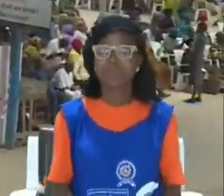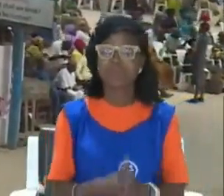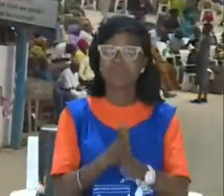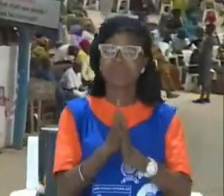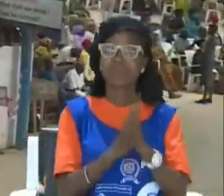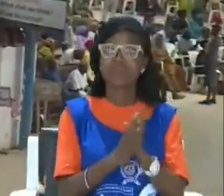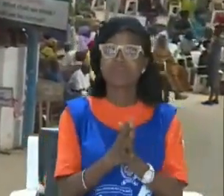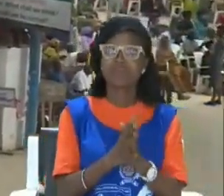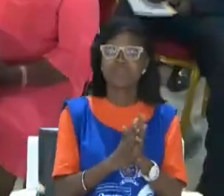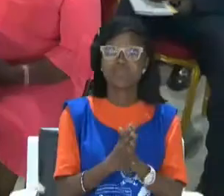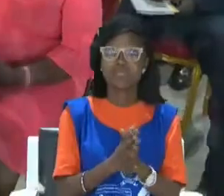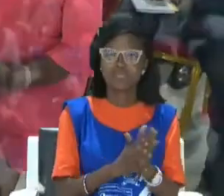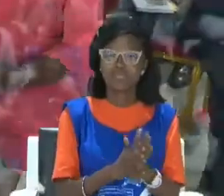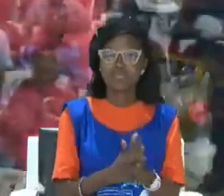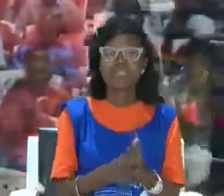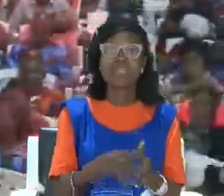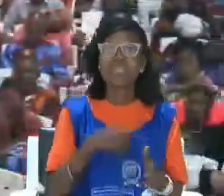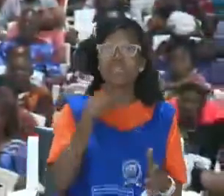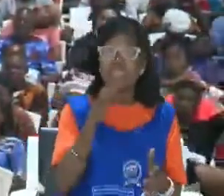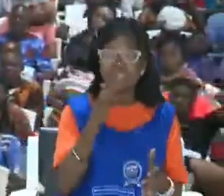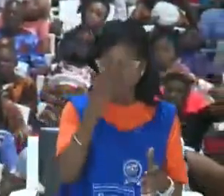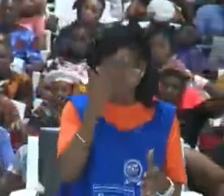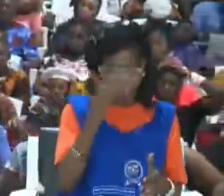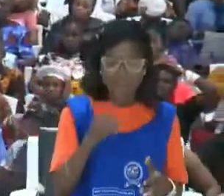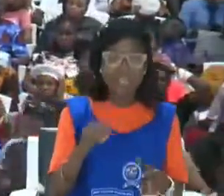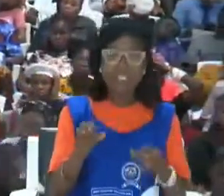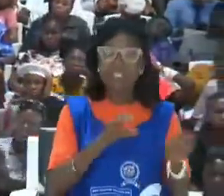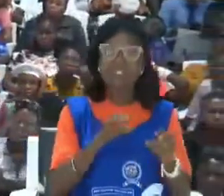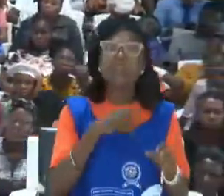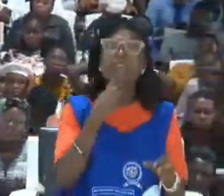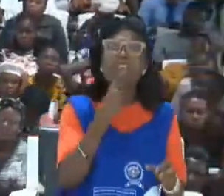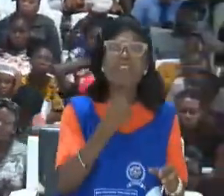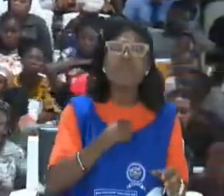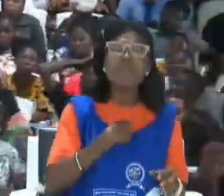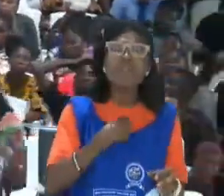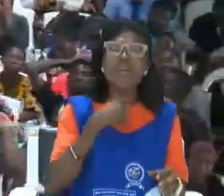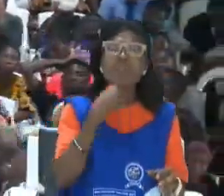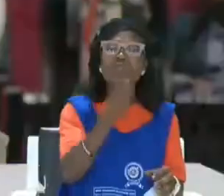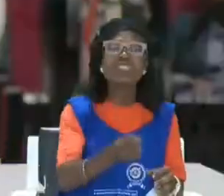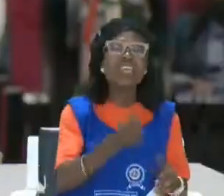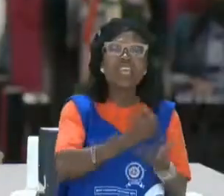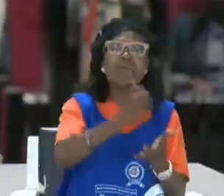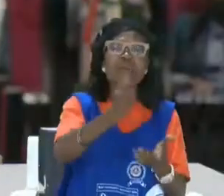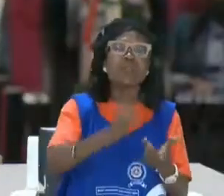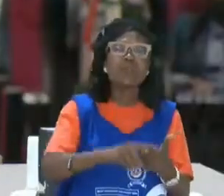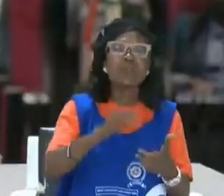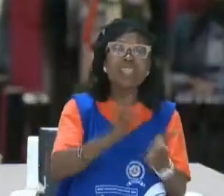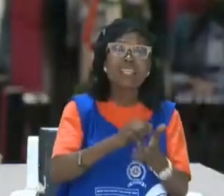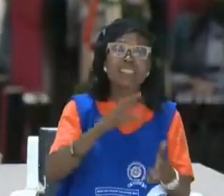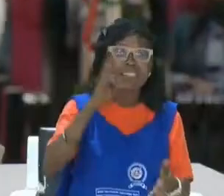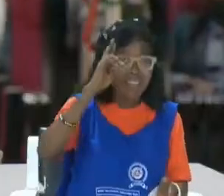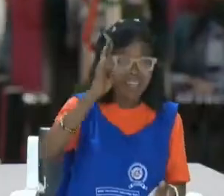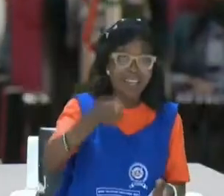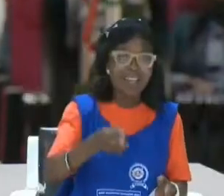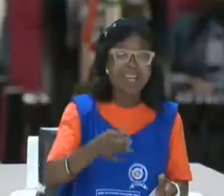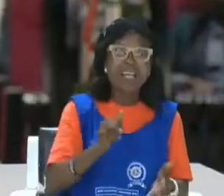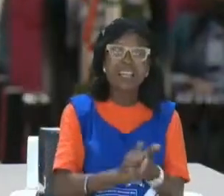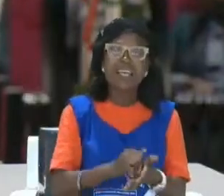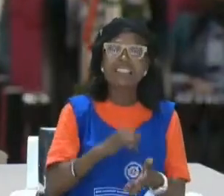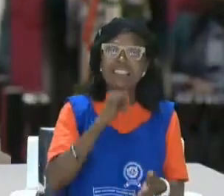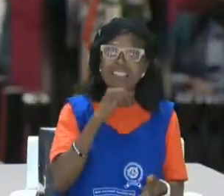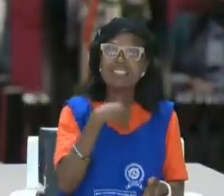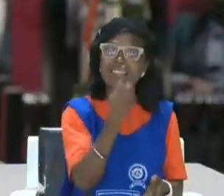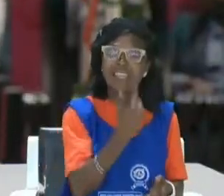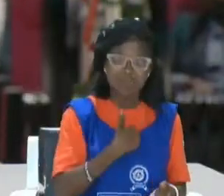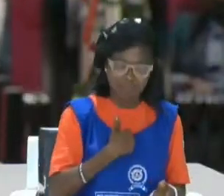And you say, why do you say amen to that, sir? That is telling me that